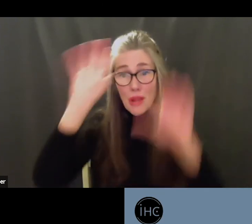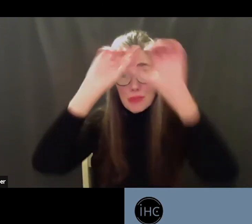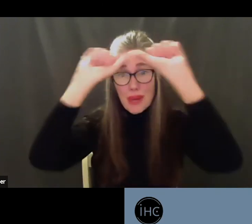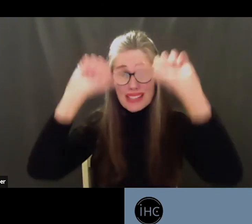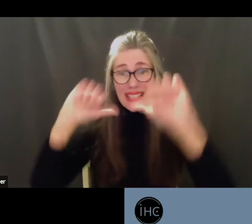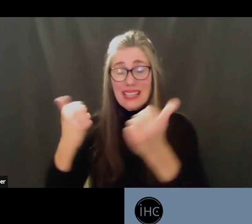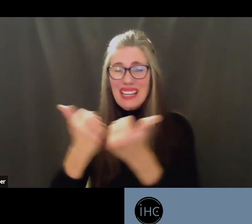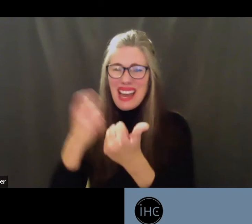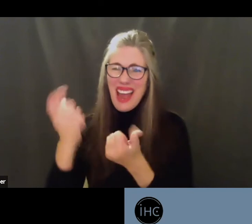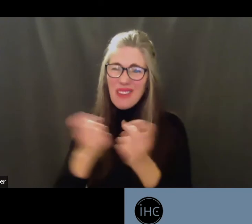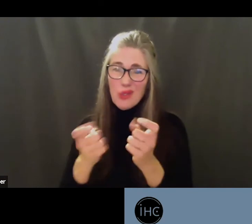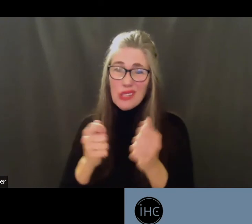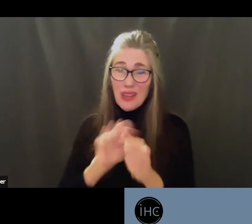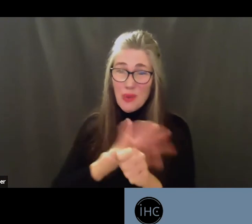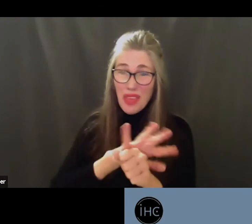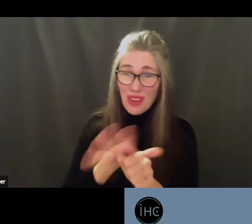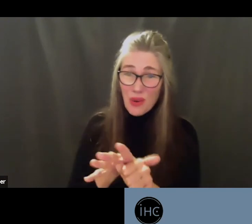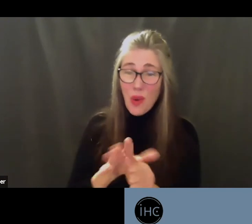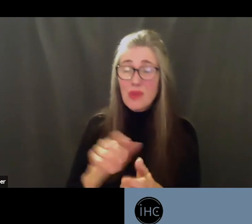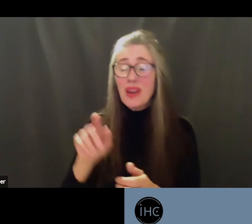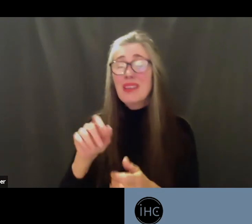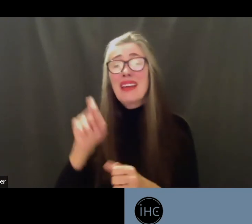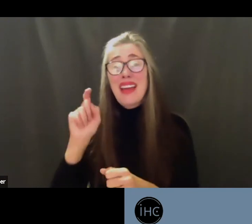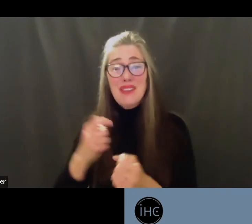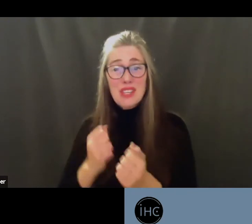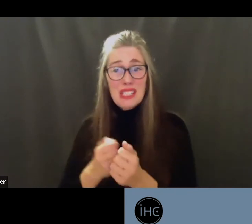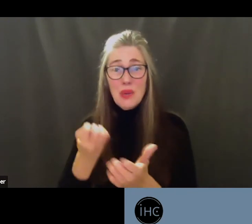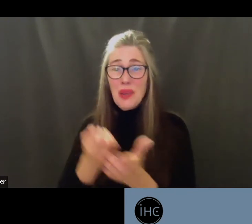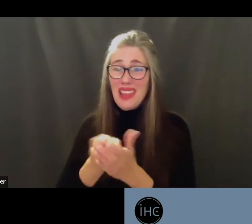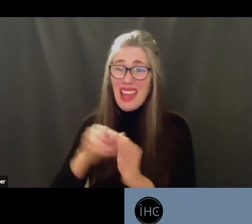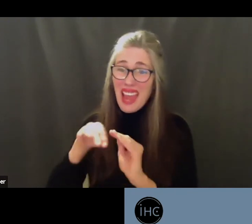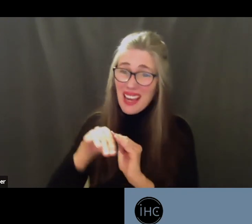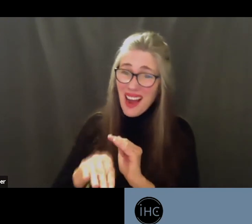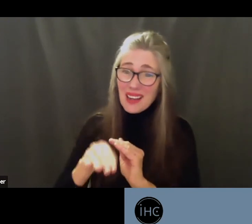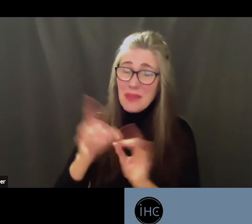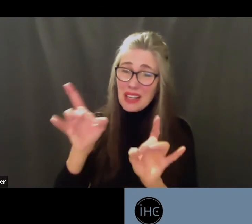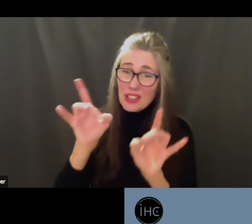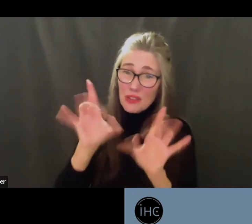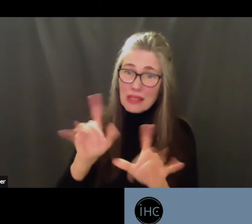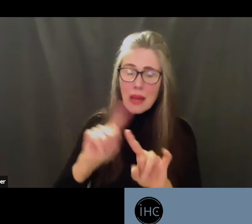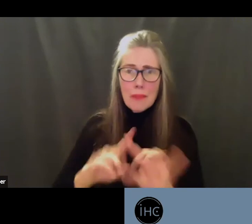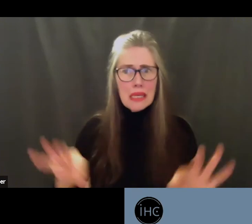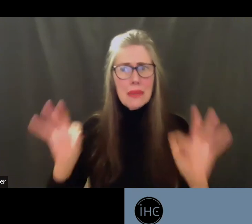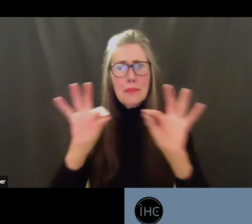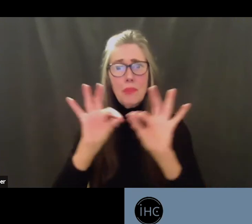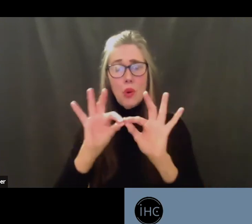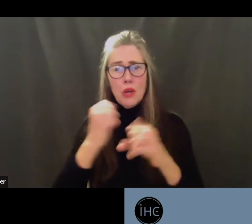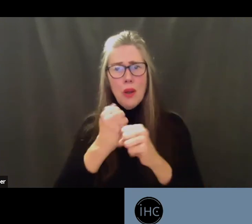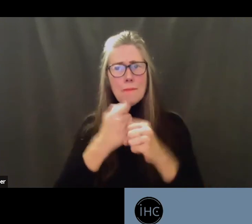coronavirus to deal with, an economic crisis, but it's very important to make very strong statements